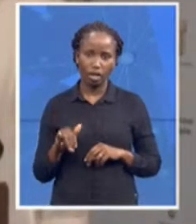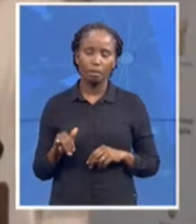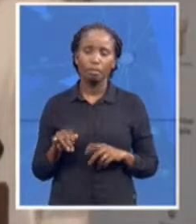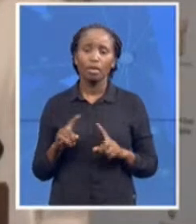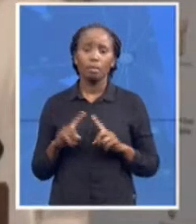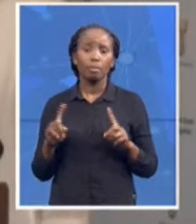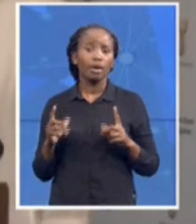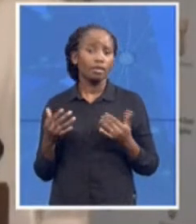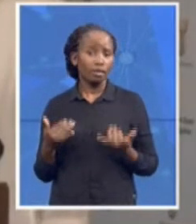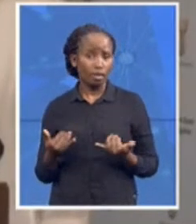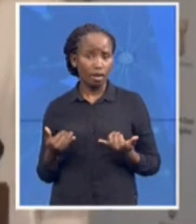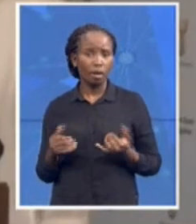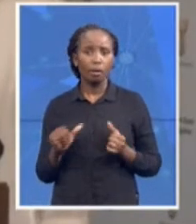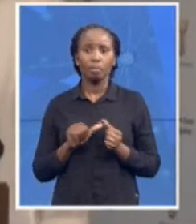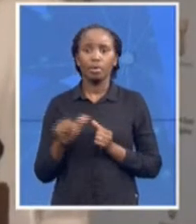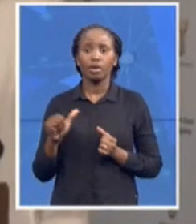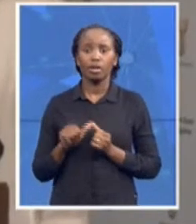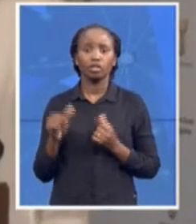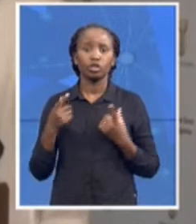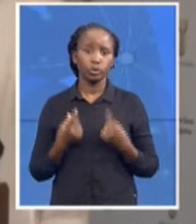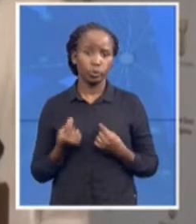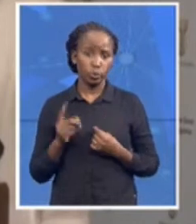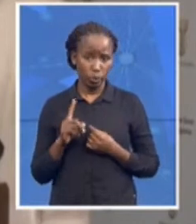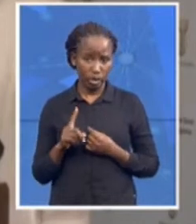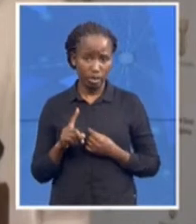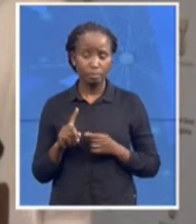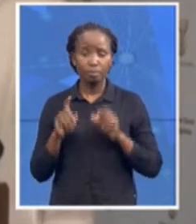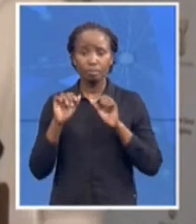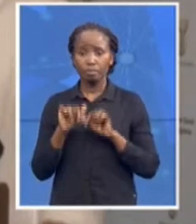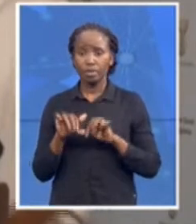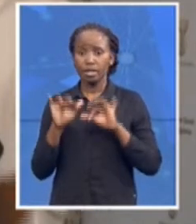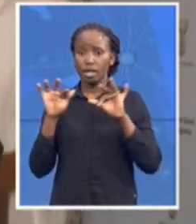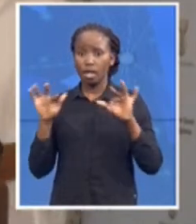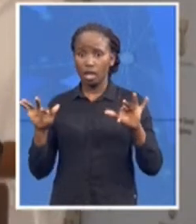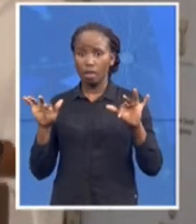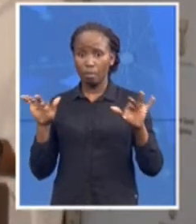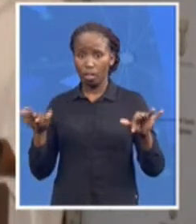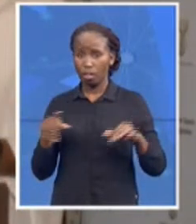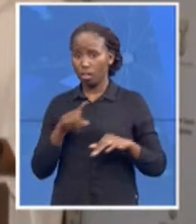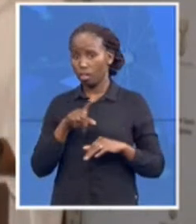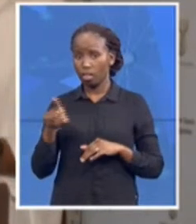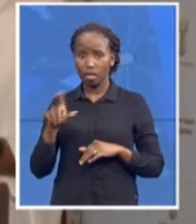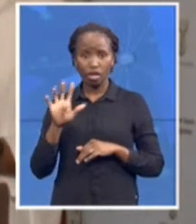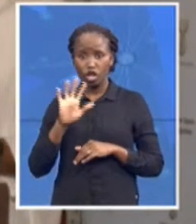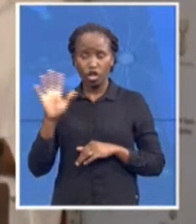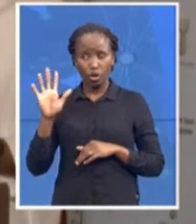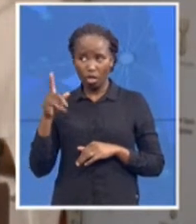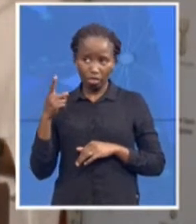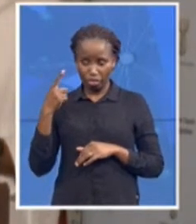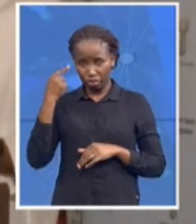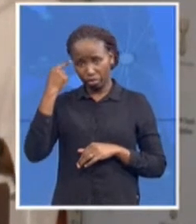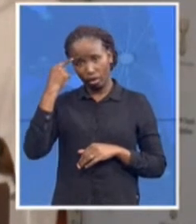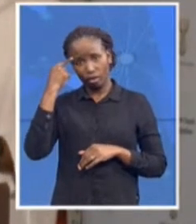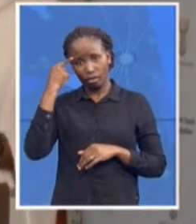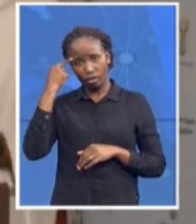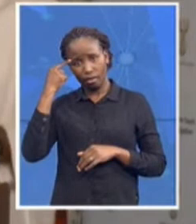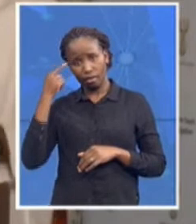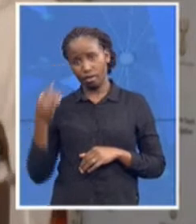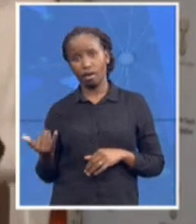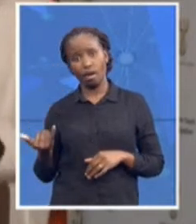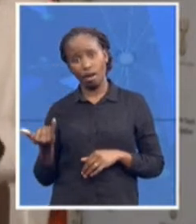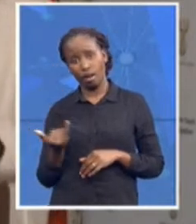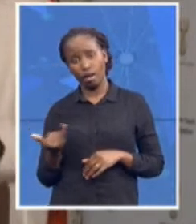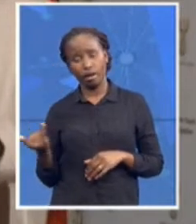people do not get an idea that they would be having a